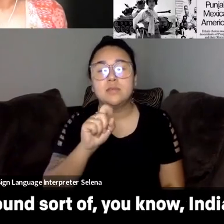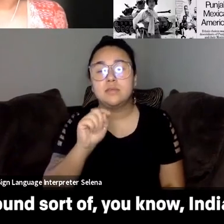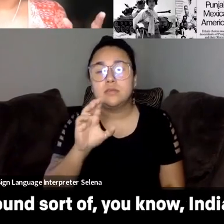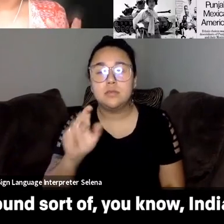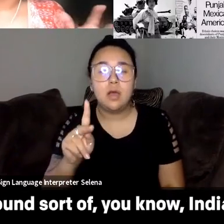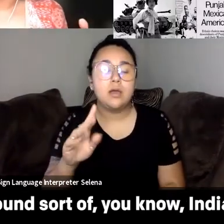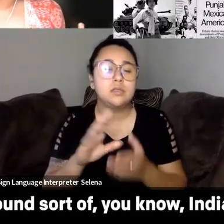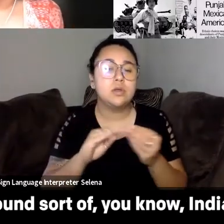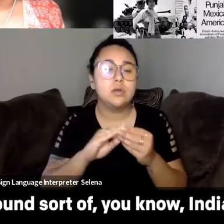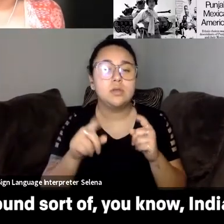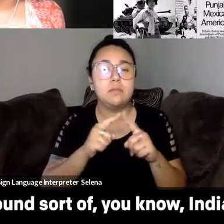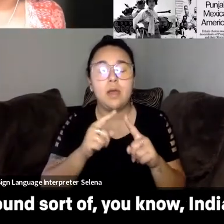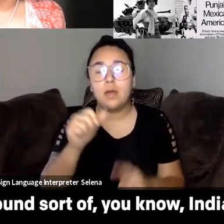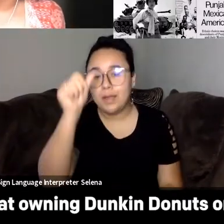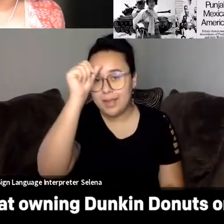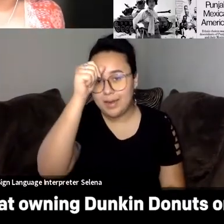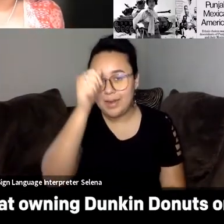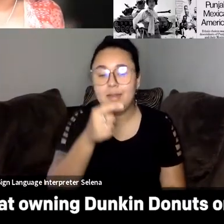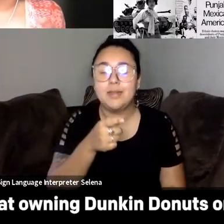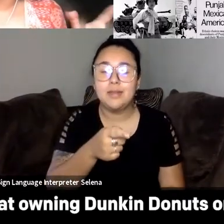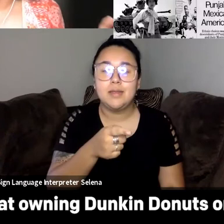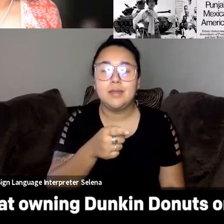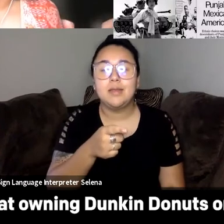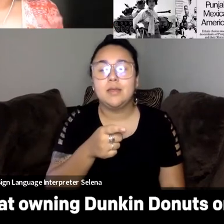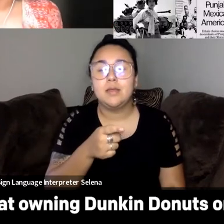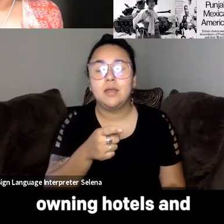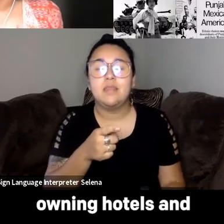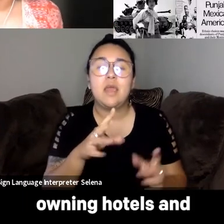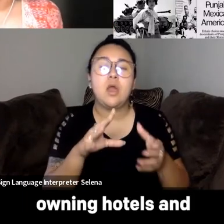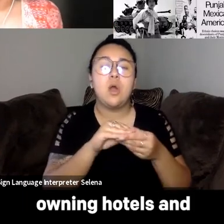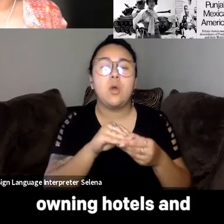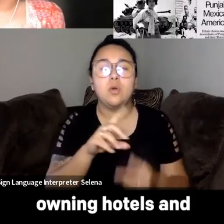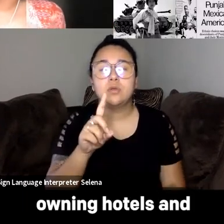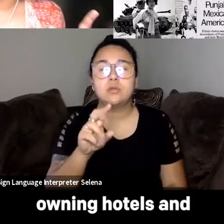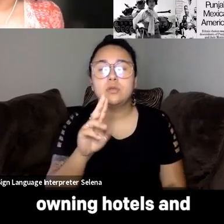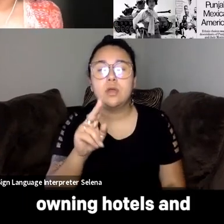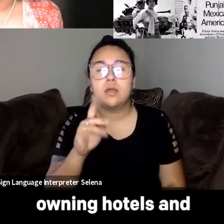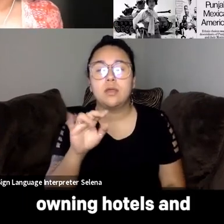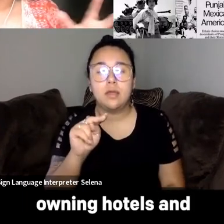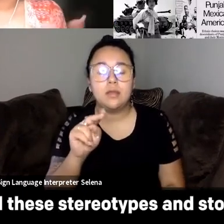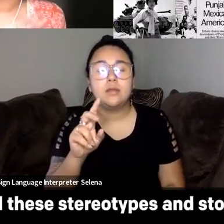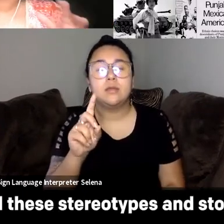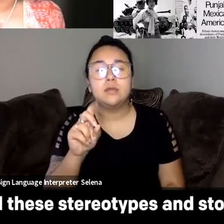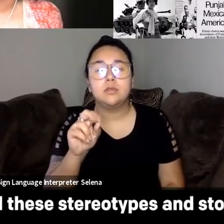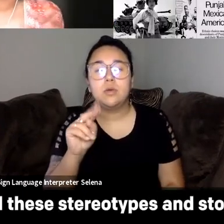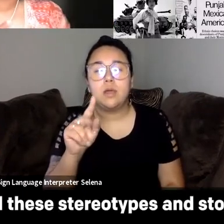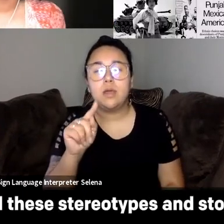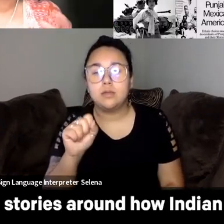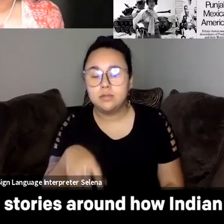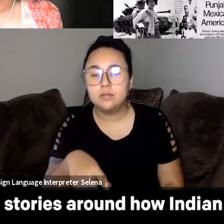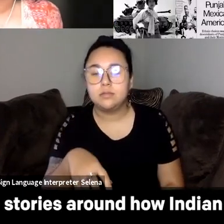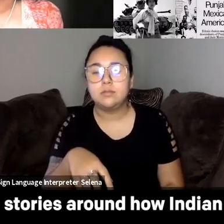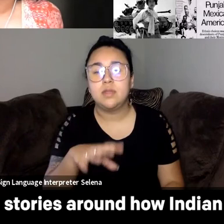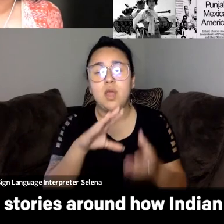of, Indians at owning Dunkin' Donuts, or owning, hotels, and, all these stereotypes and